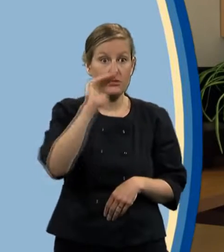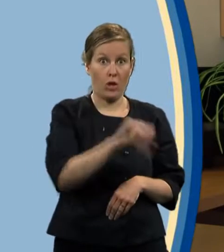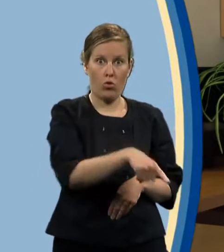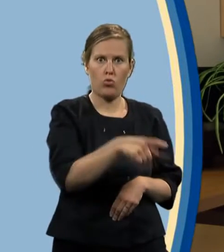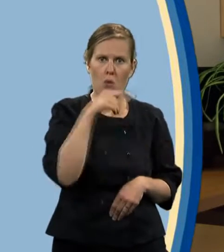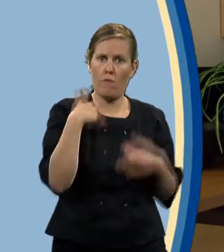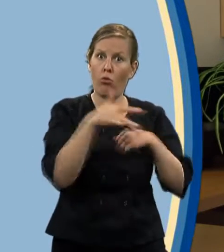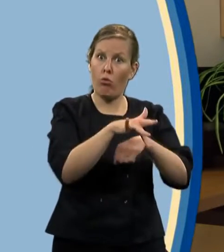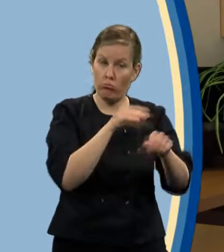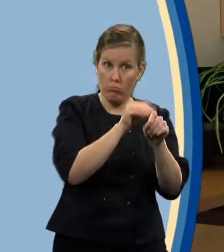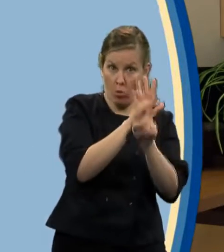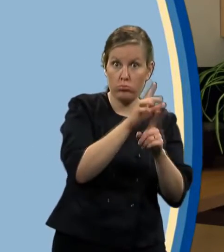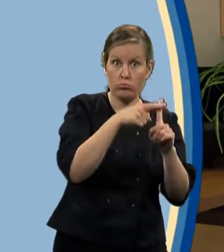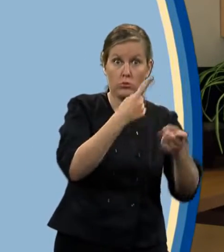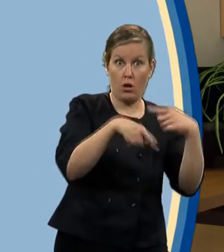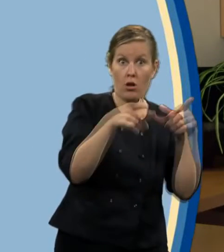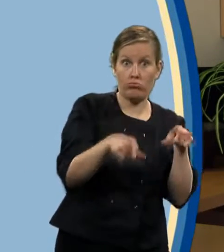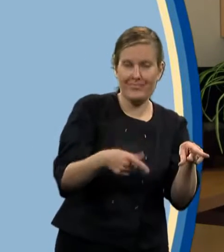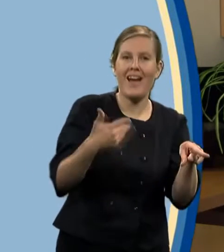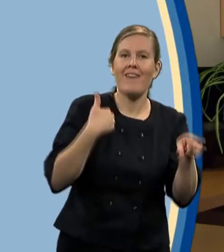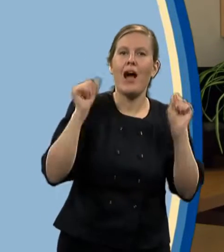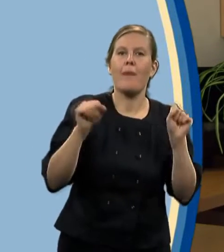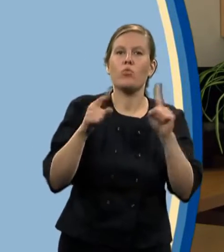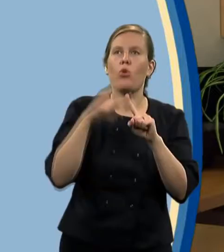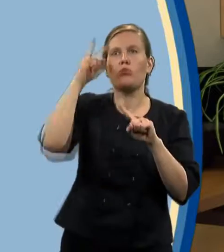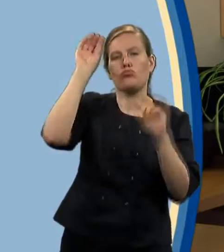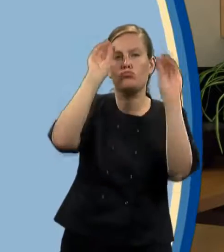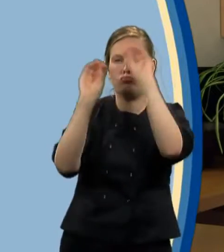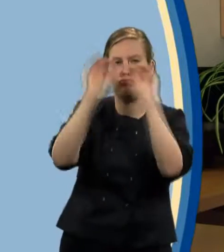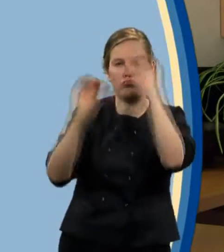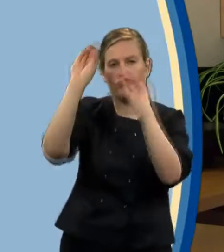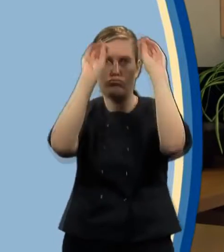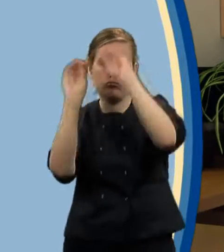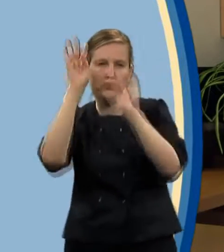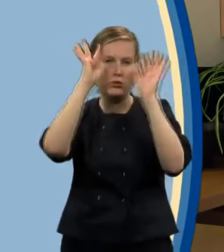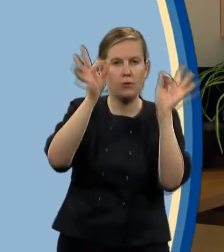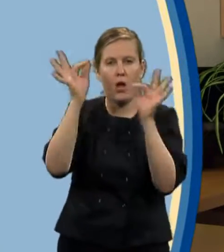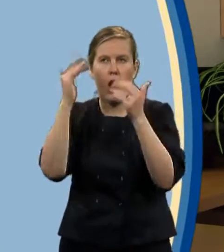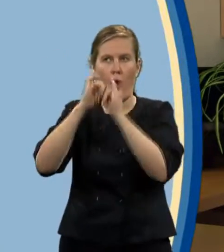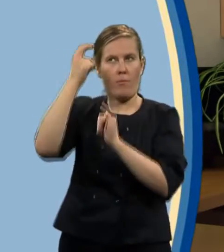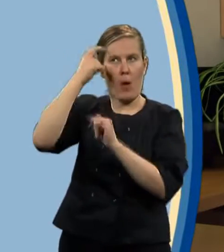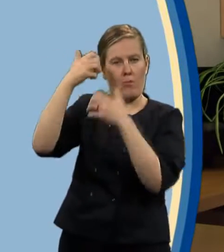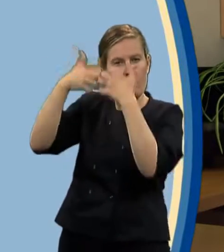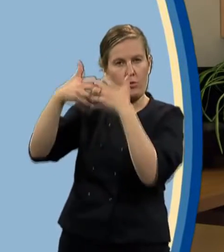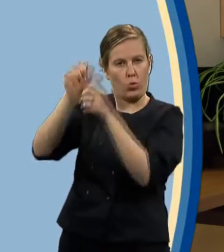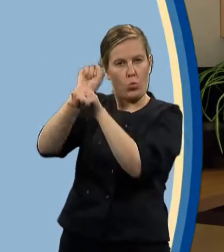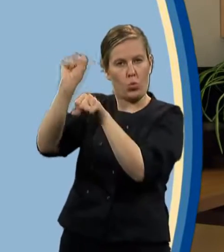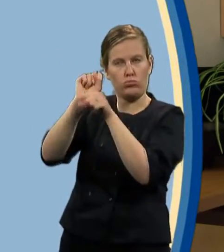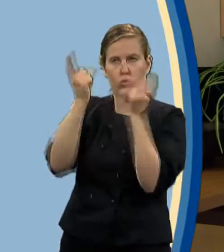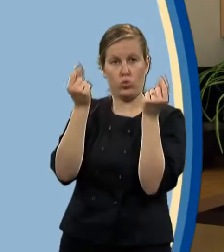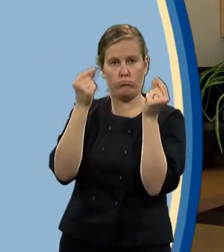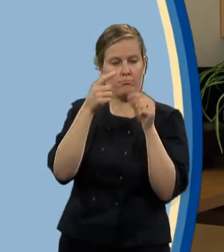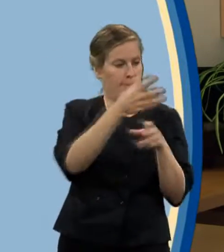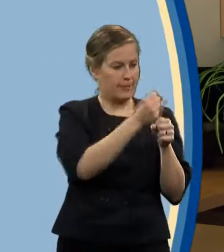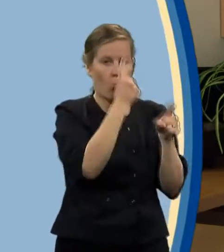child who's had early exposure to sign language has the relevant grist over which that machine